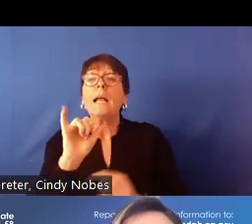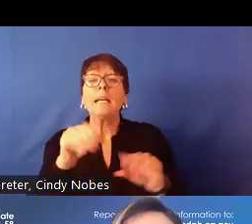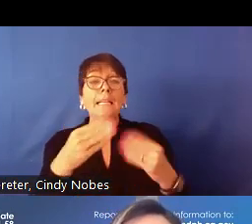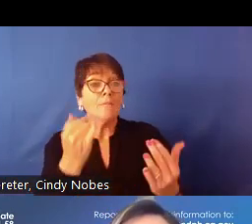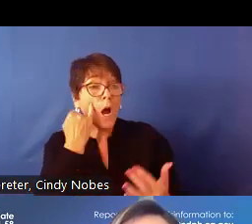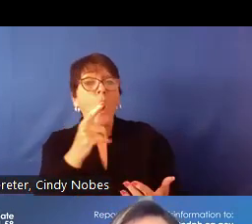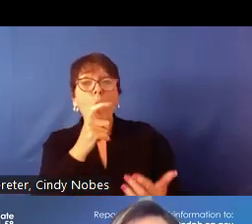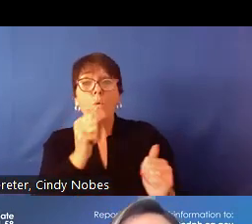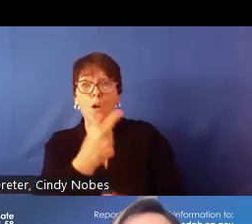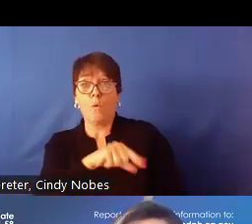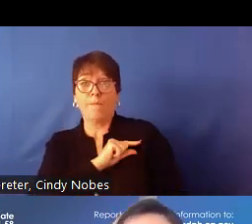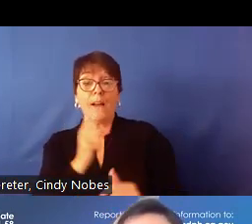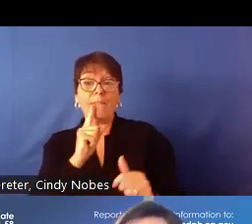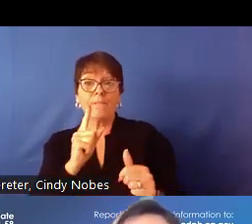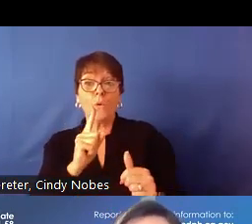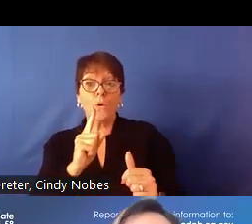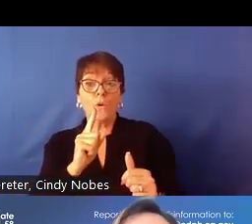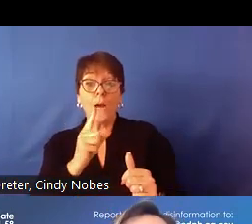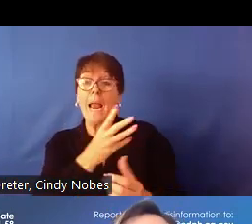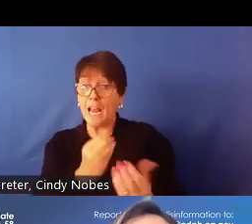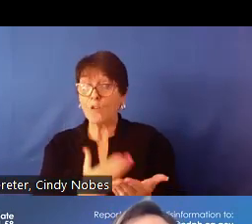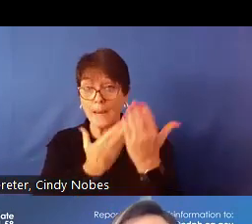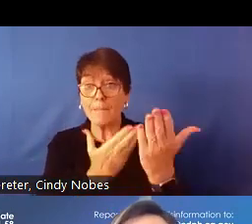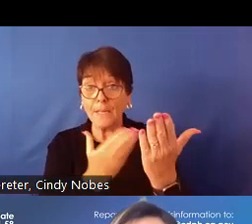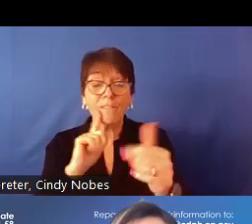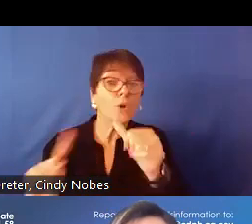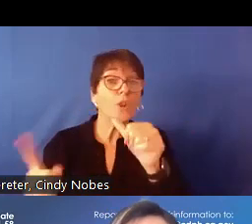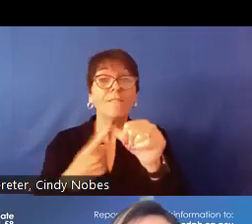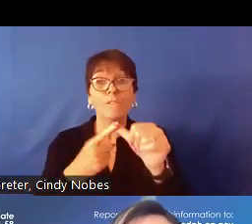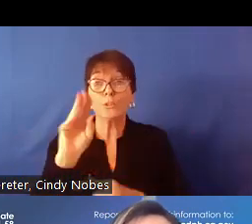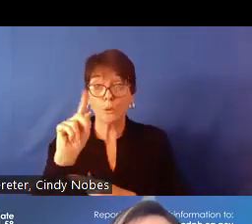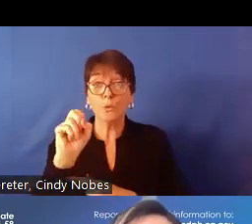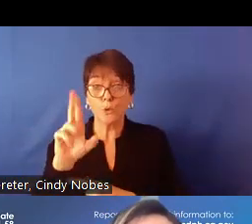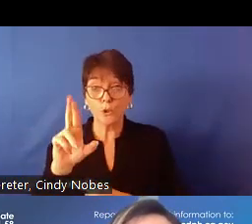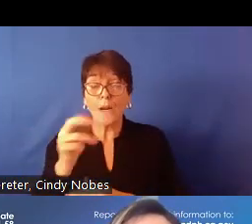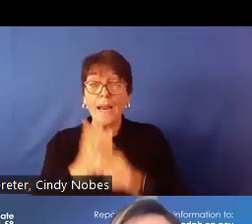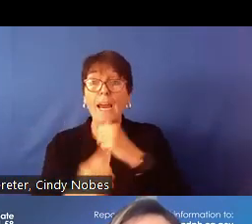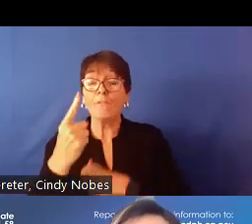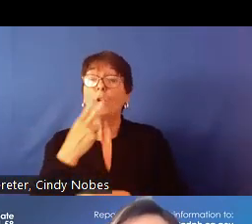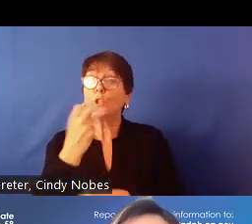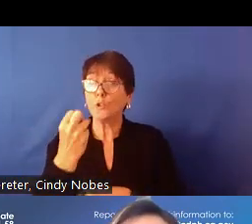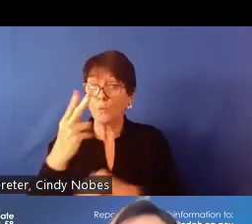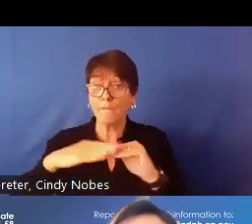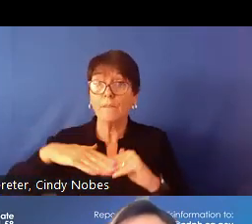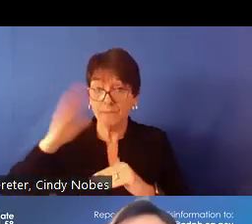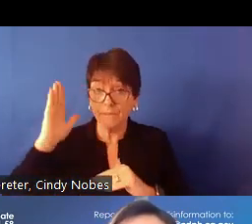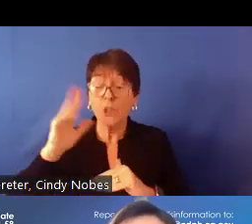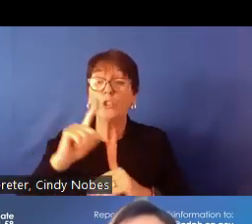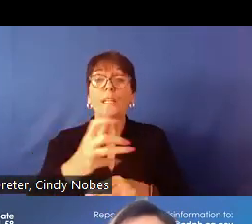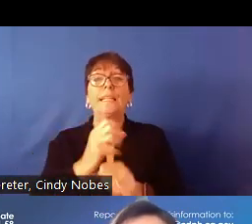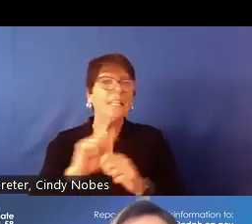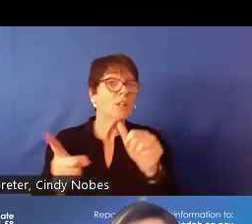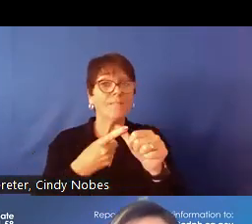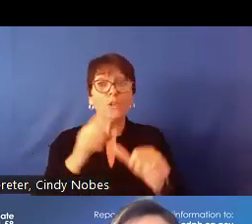who's eligible for the first, who's eligible and recommended for the first booster dose. Everyone age 12 and older should receive a